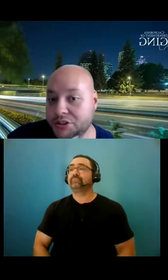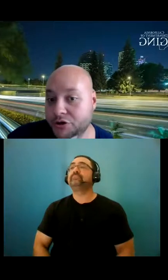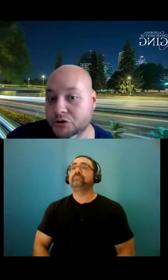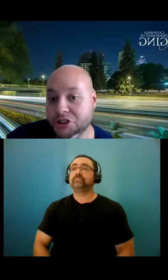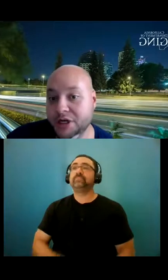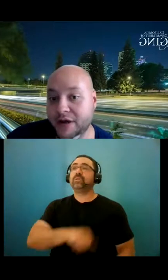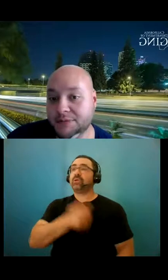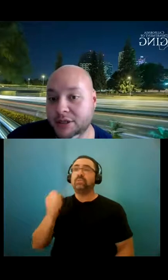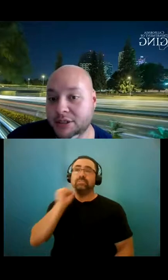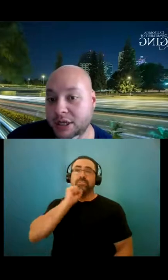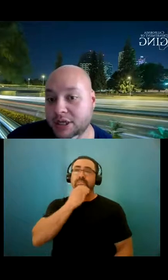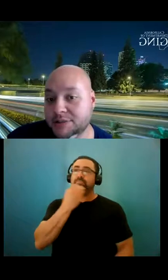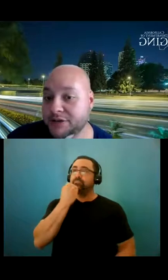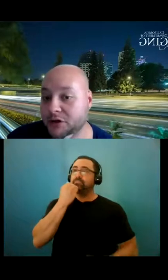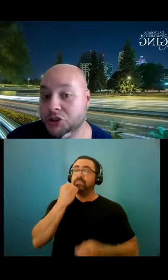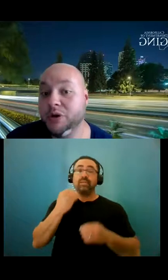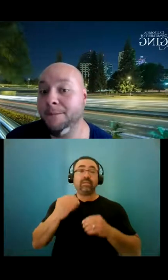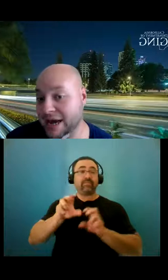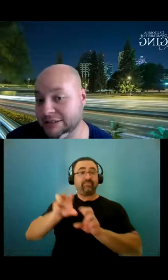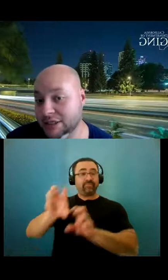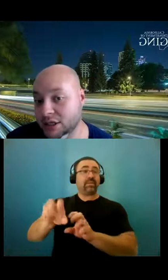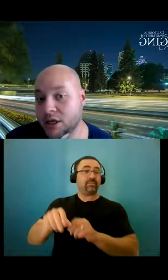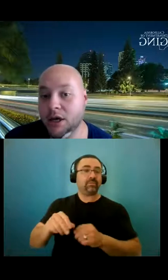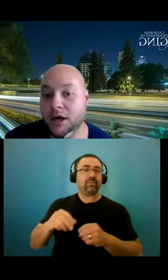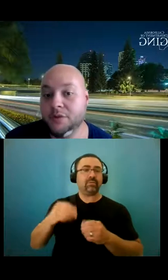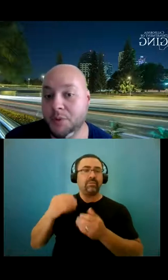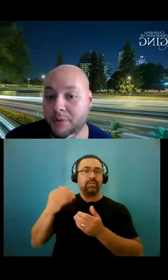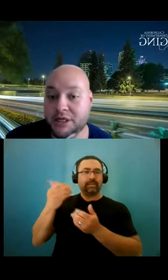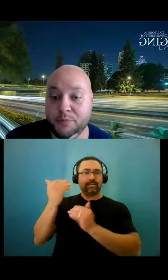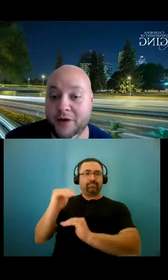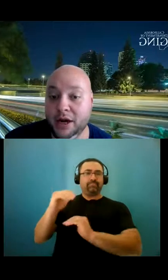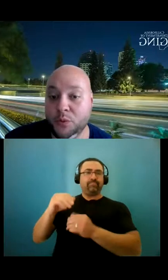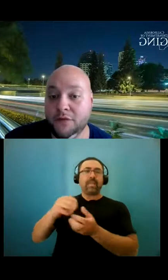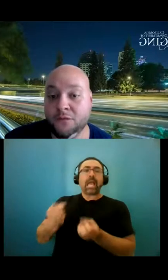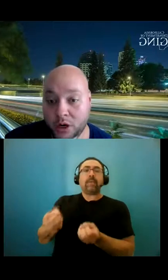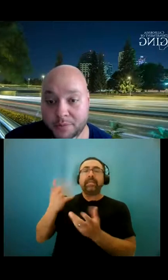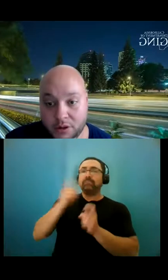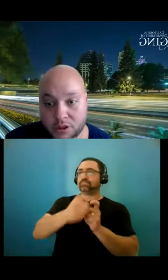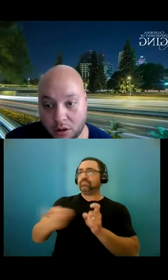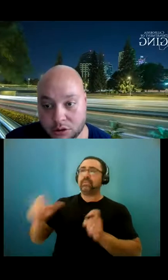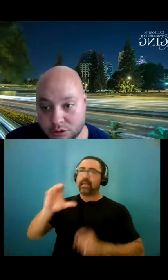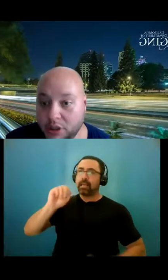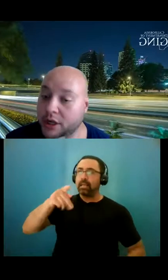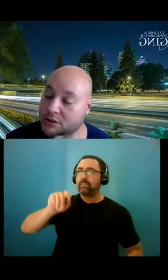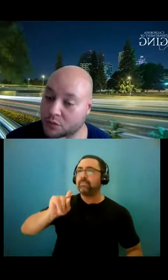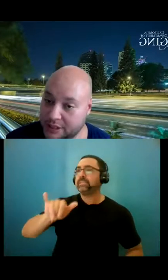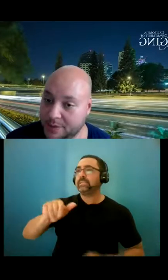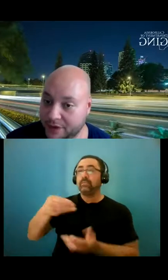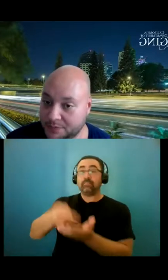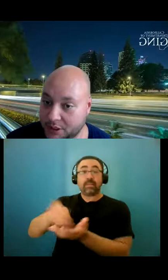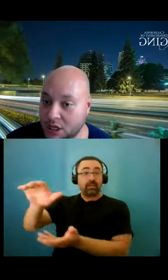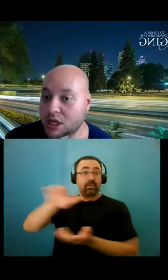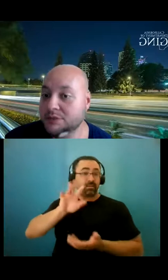Another senior nutrition investment is specific to capacity. The department has been provided with $40 million, and it's a